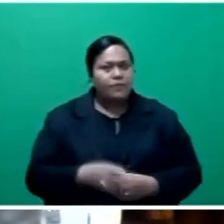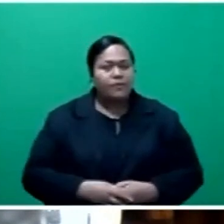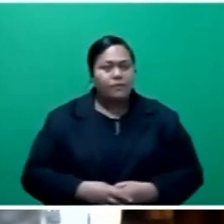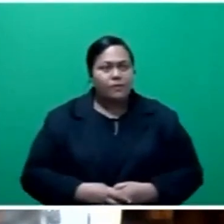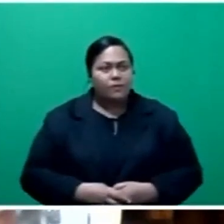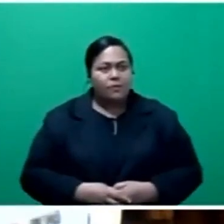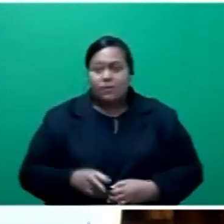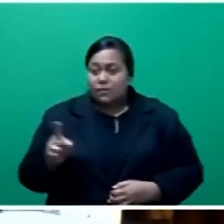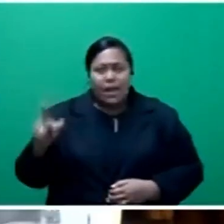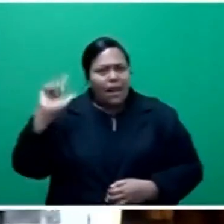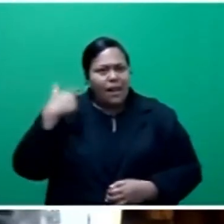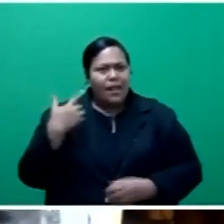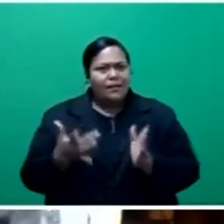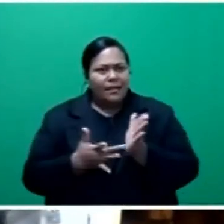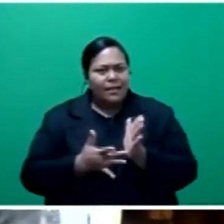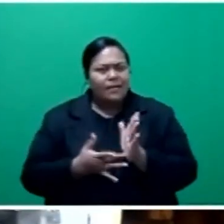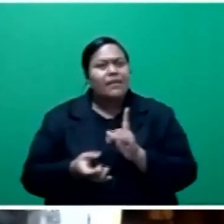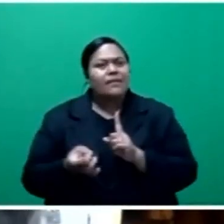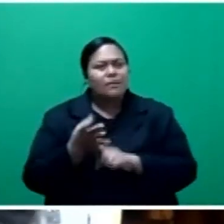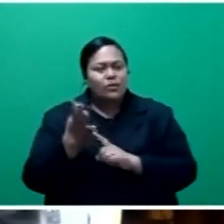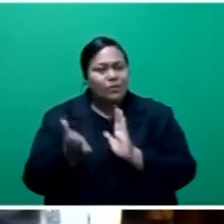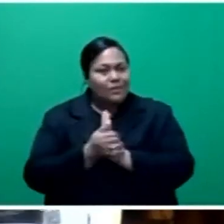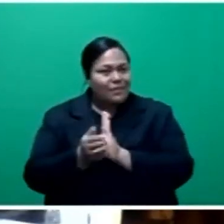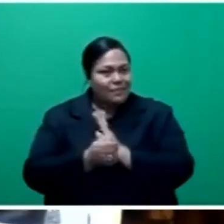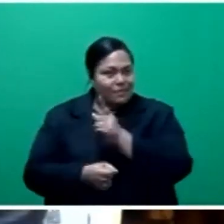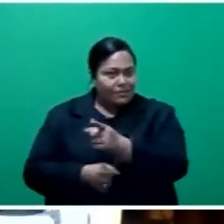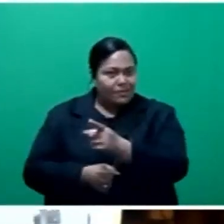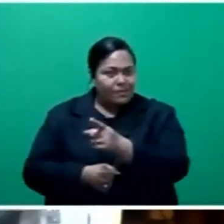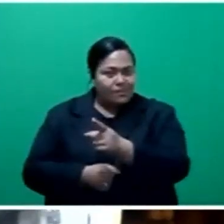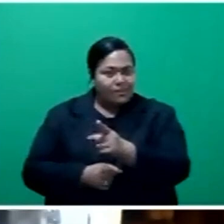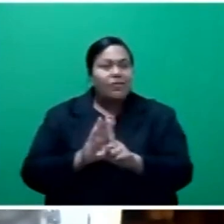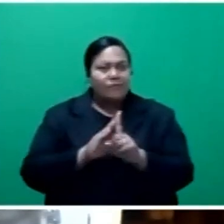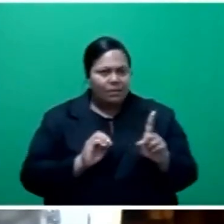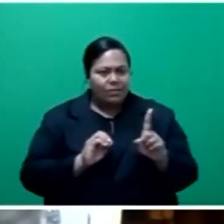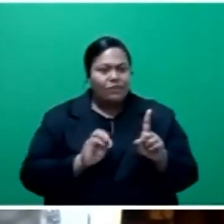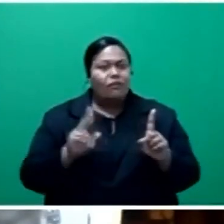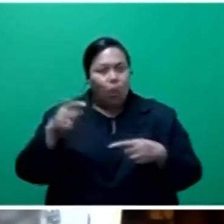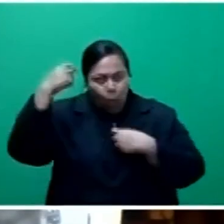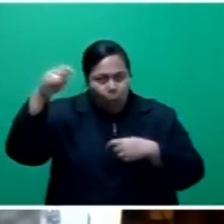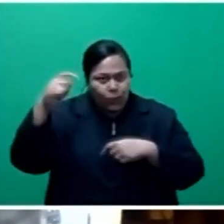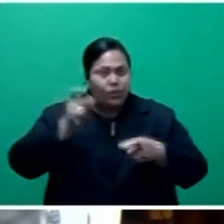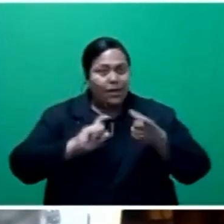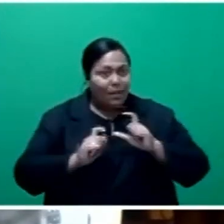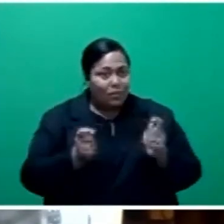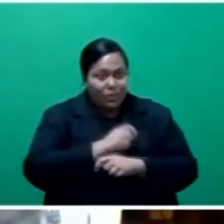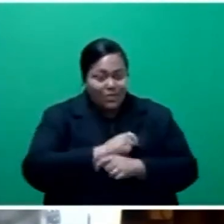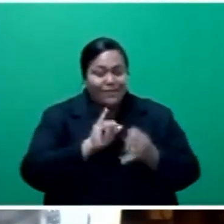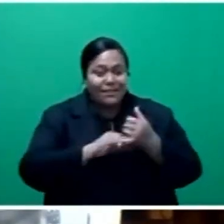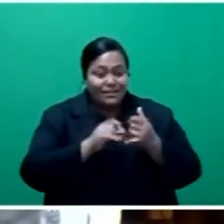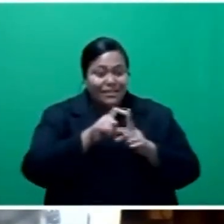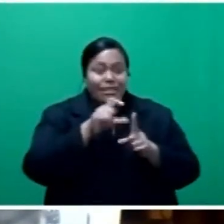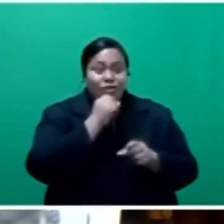lacks technical and specialized expertise, for example, in carrying out audits in fields such as climate change and sustainable development